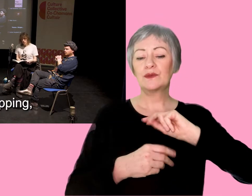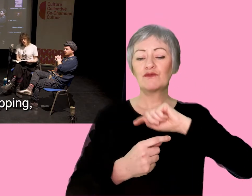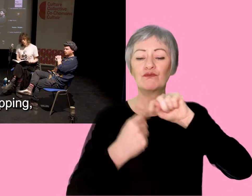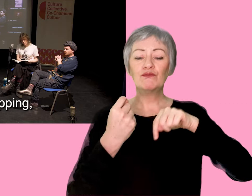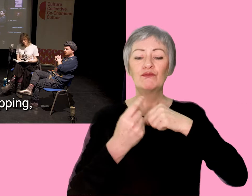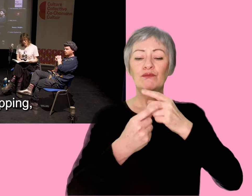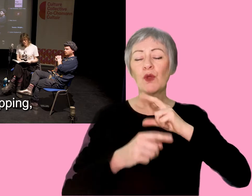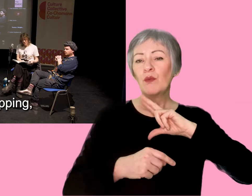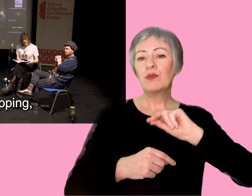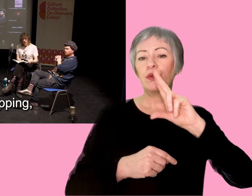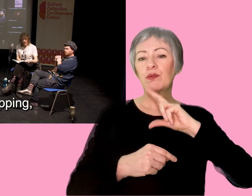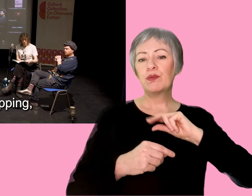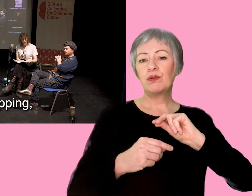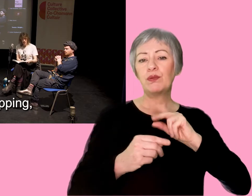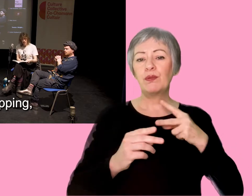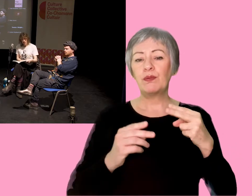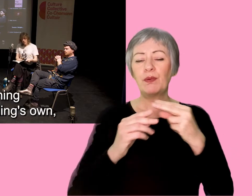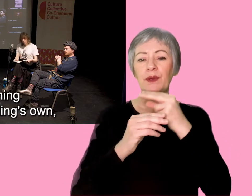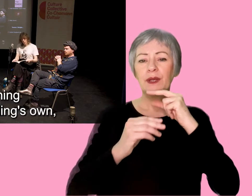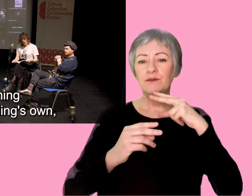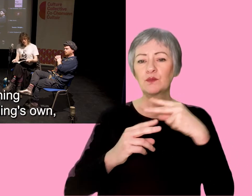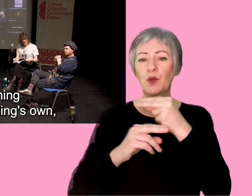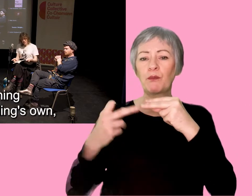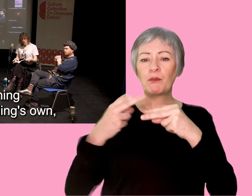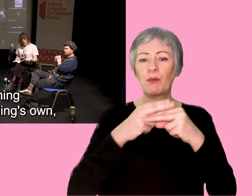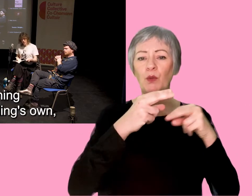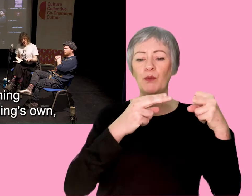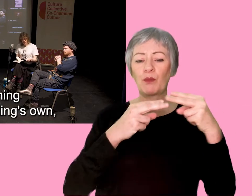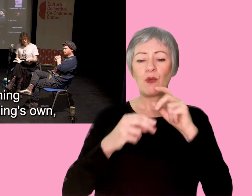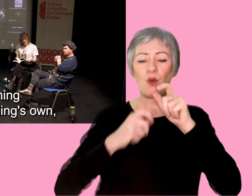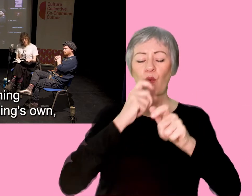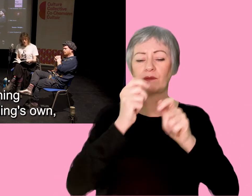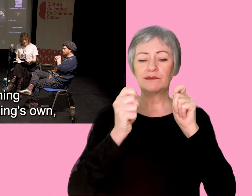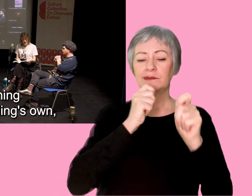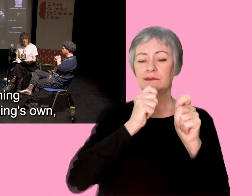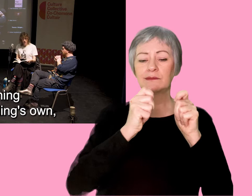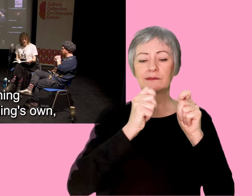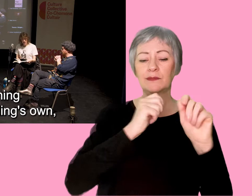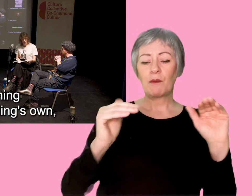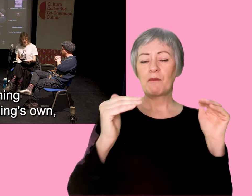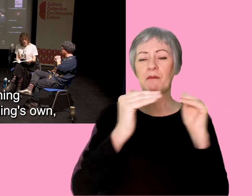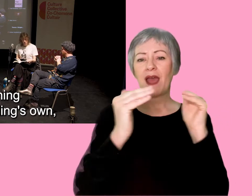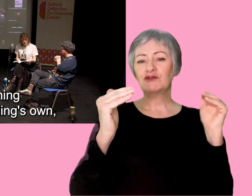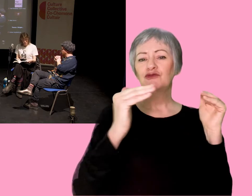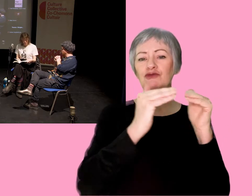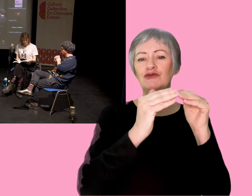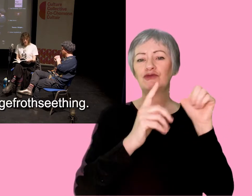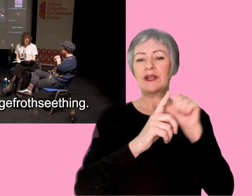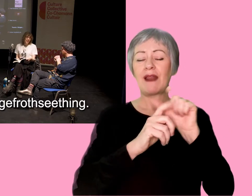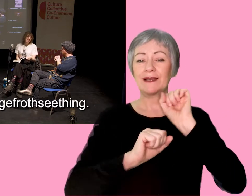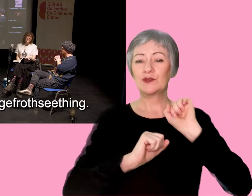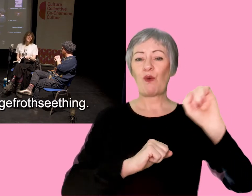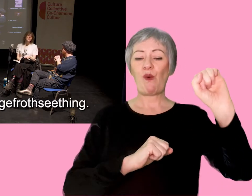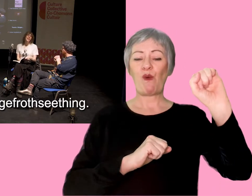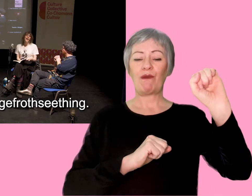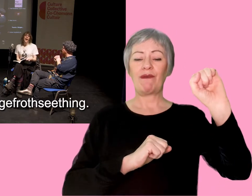their consonants clipping, the words switching to marry Darlene's own,